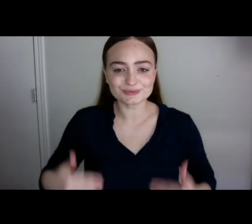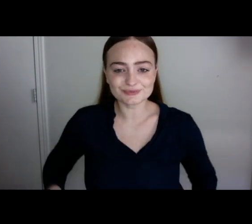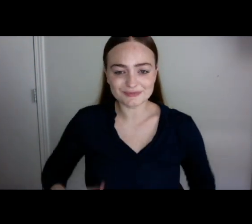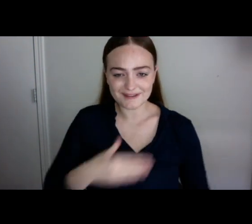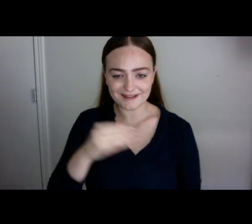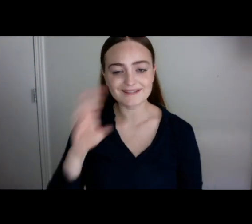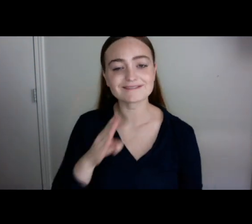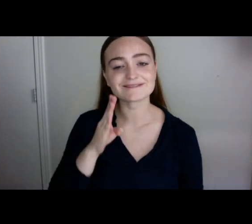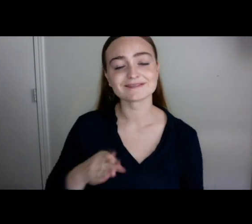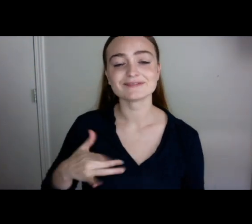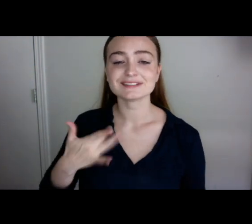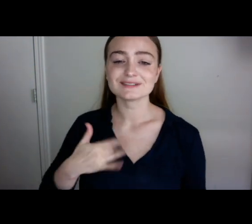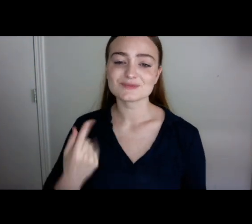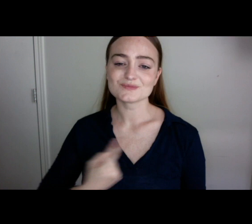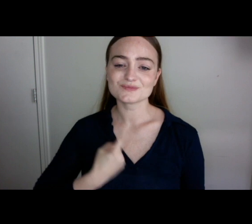skin.